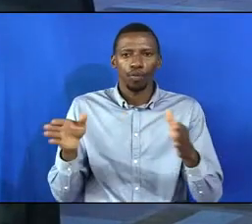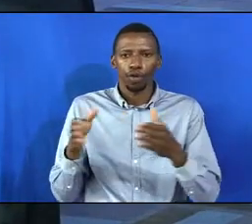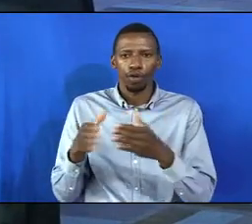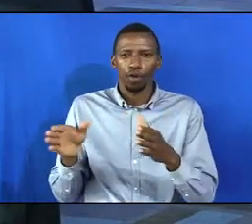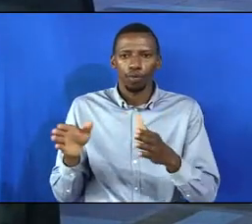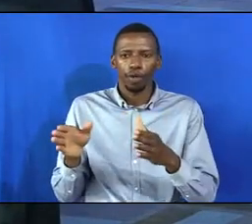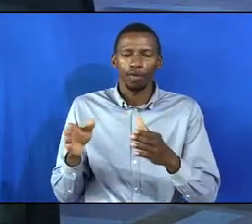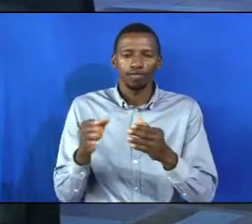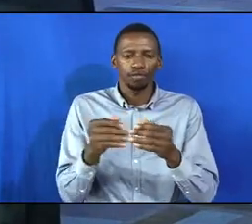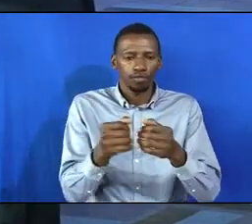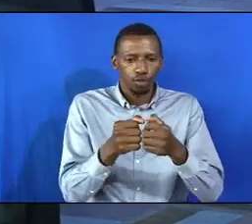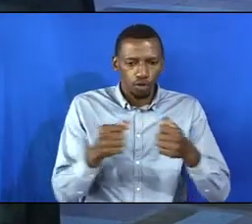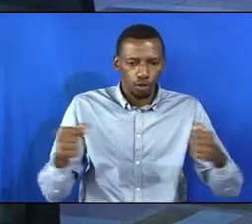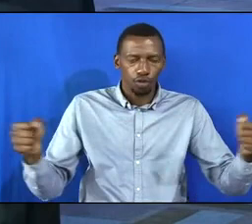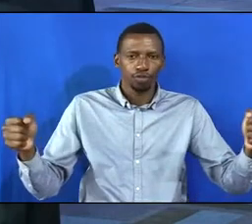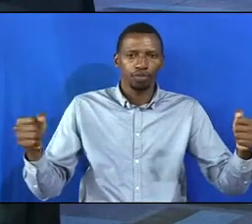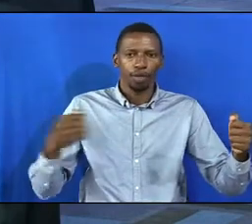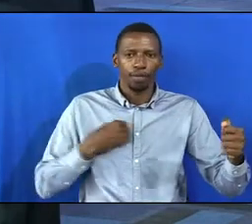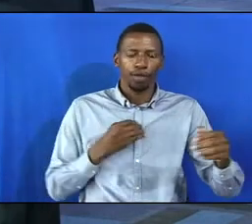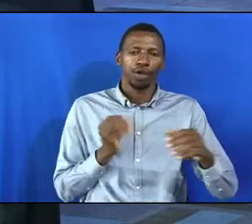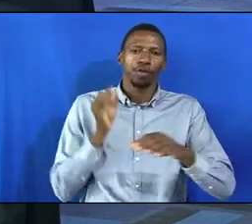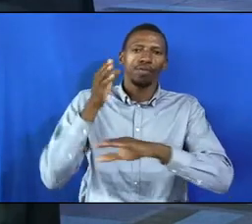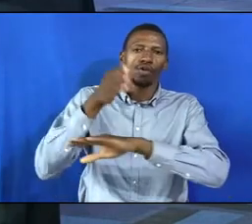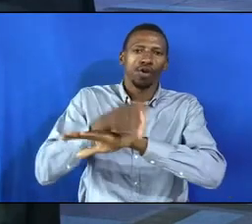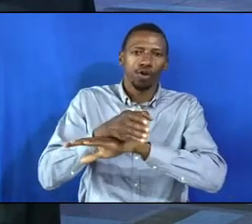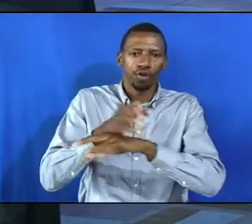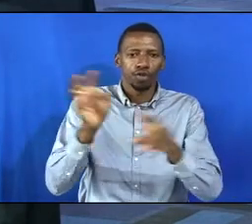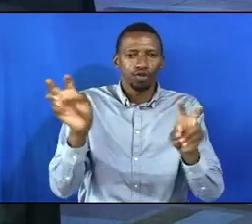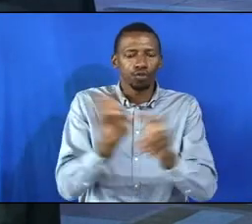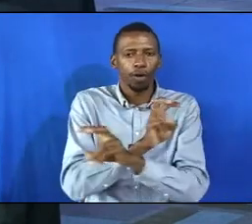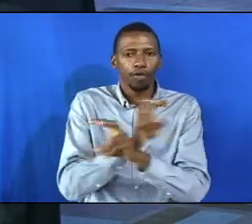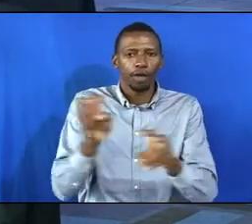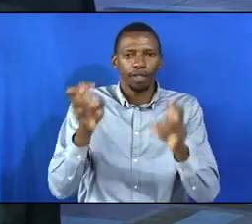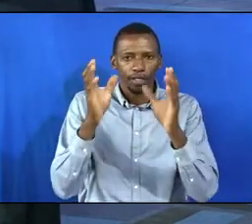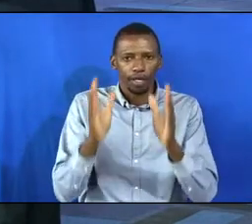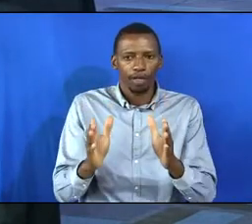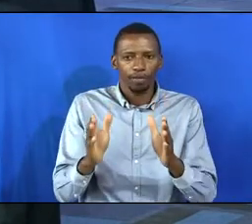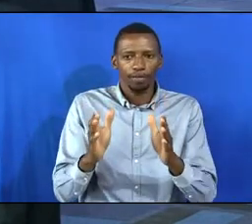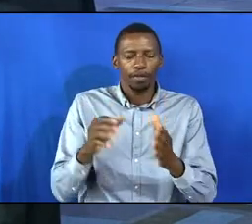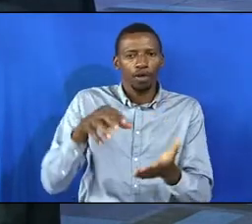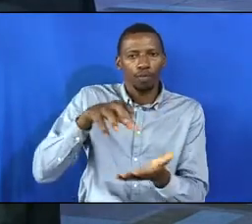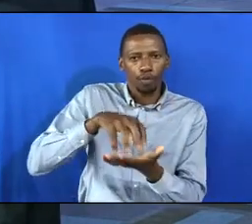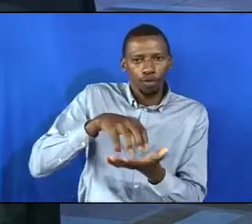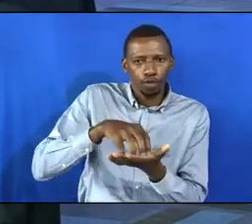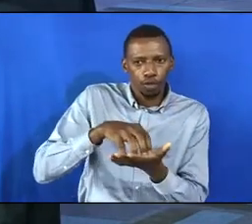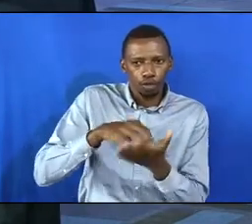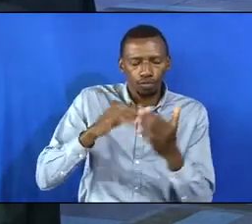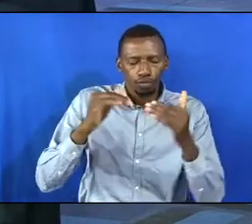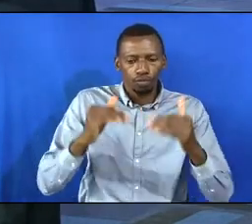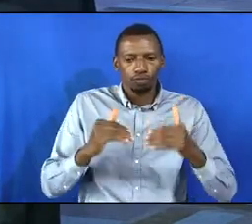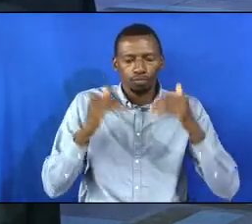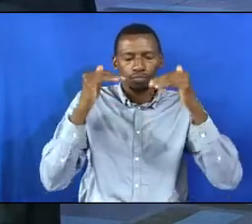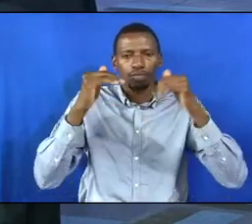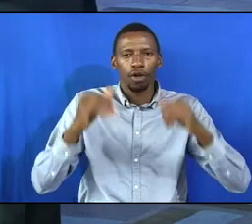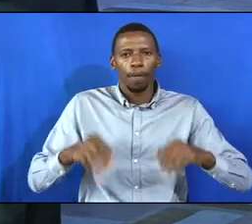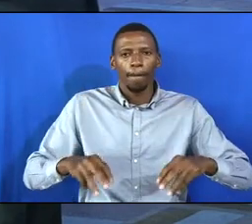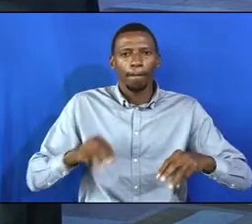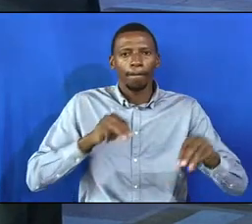even gone beyond the supervisor's position, I've gone beyond the manager's position, and I'm still climbing, and I thank the Lord for that.